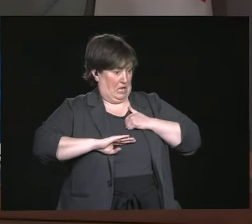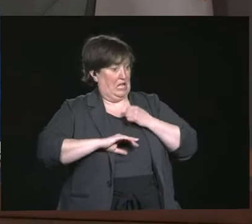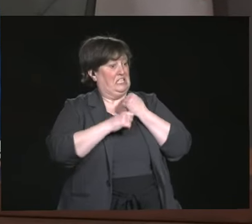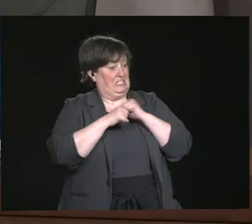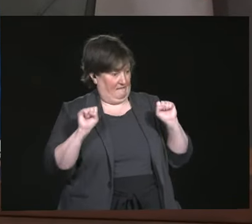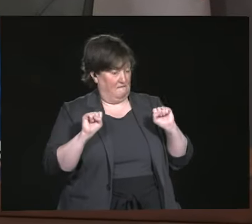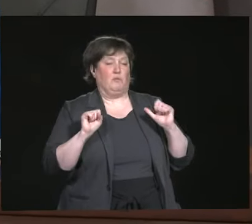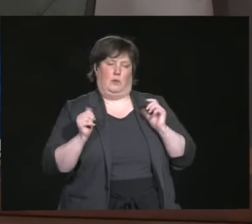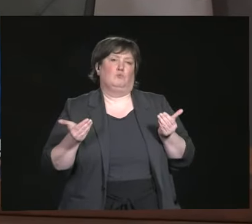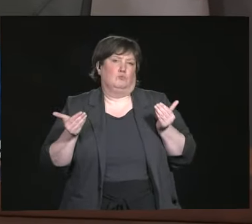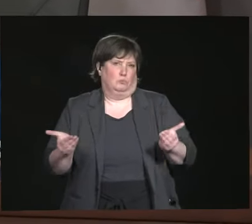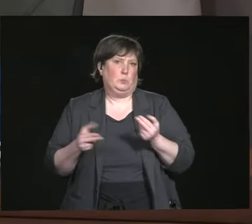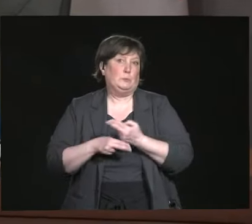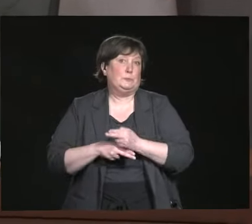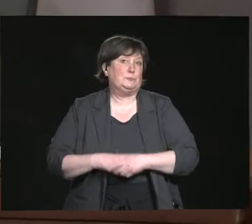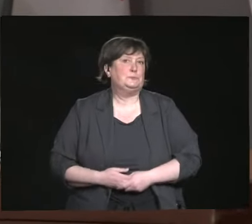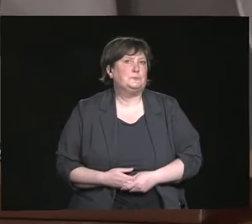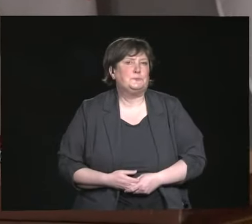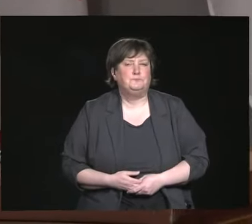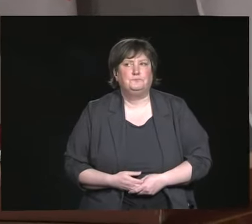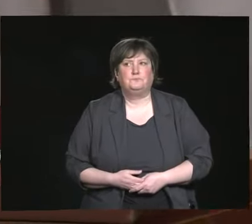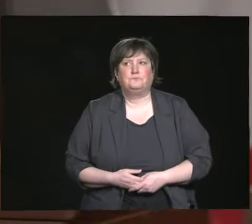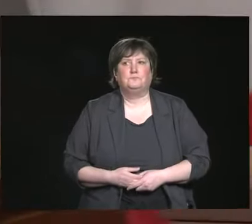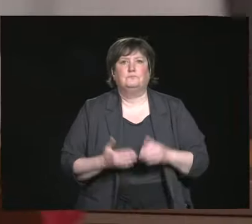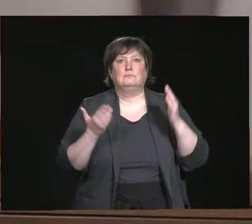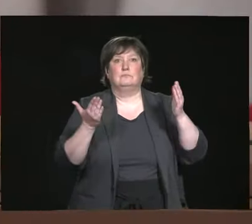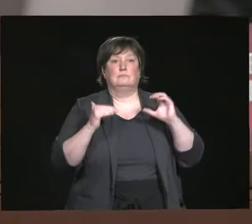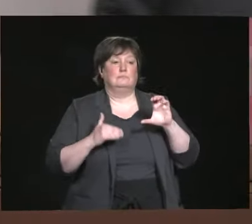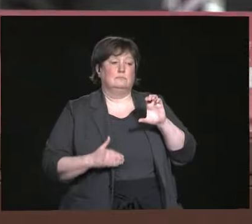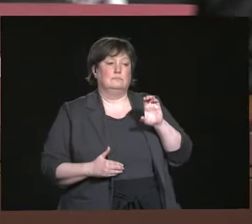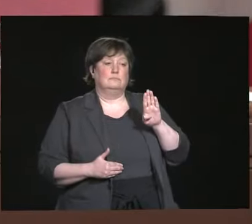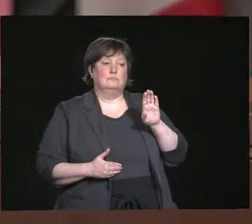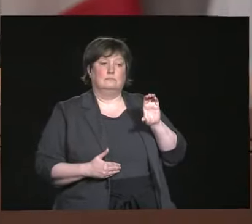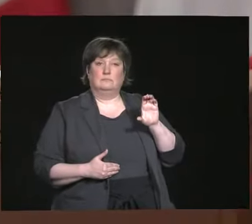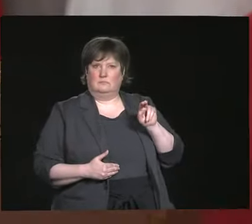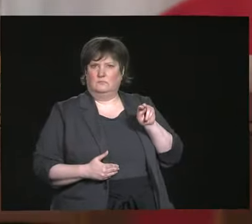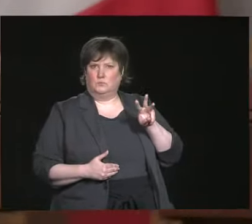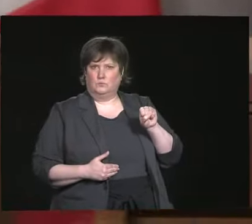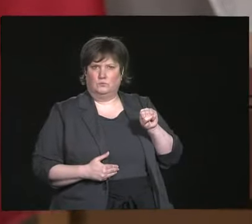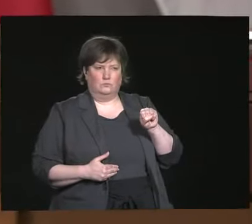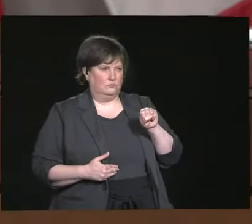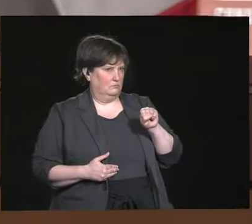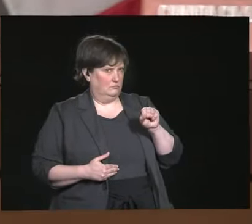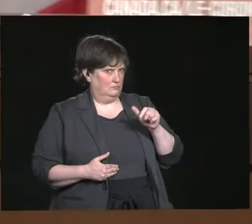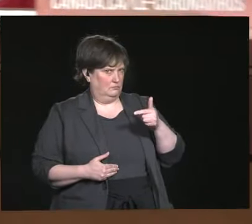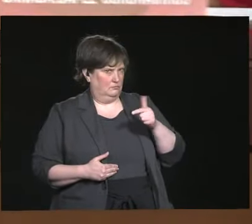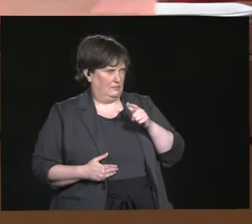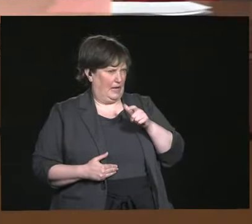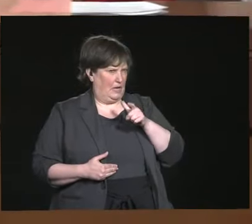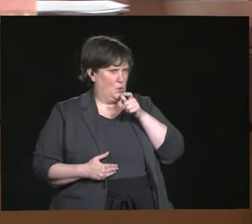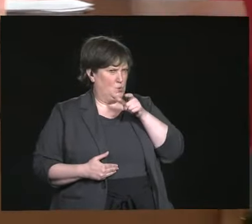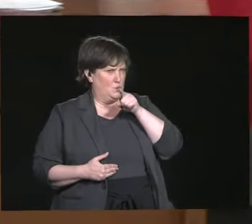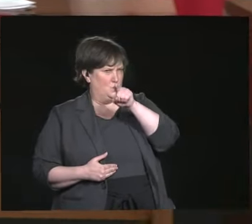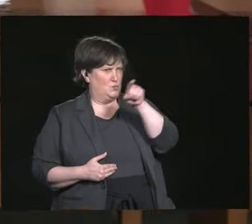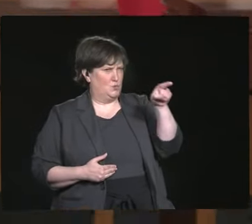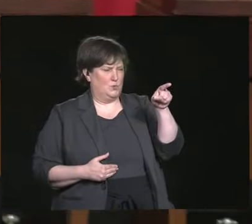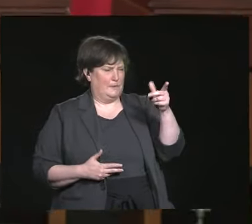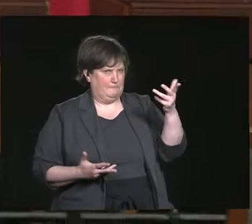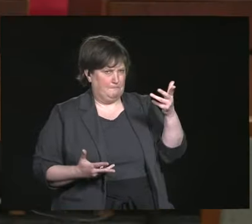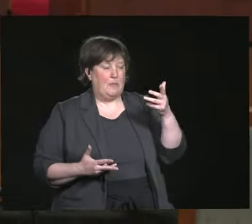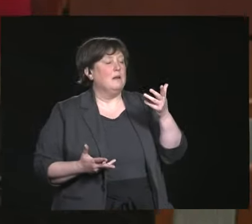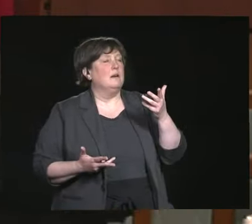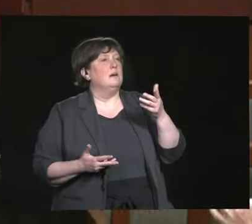Julie, CBC. Yeah, hi, Julie Van Dusen, CBC. I'm not sure if it's for Ms. Freeland or for Dr. Tam, but we know that about a third